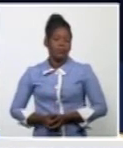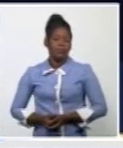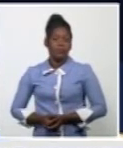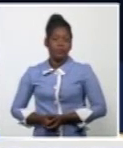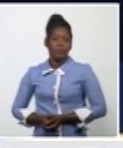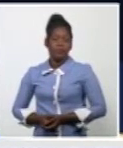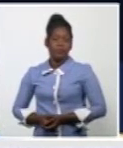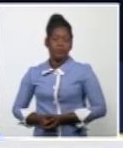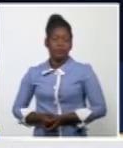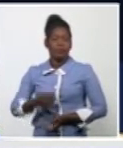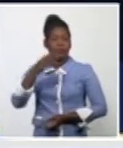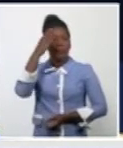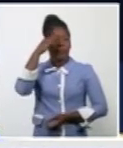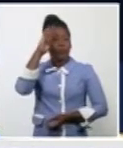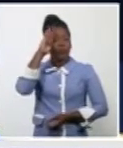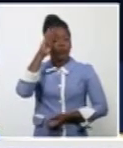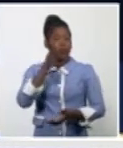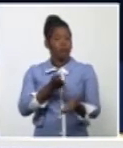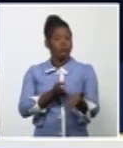4.08%.